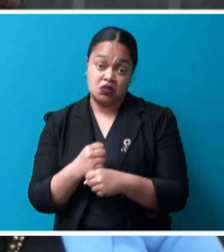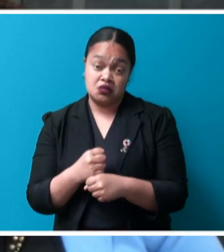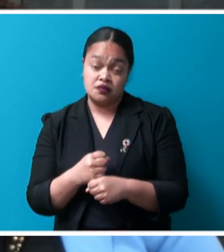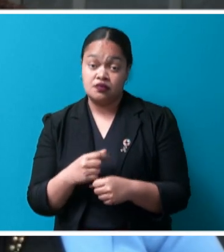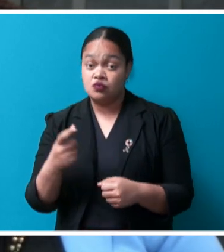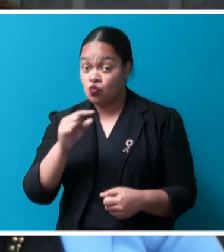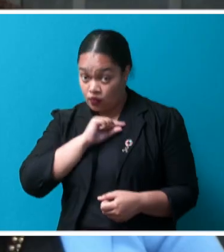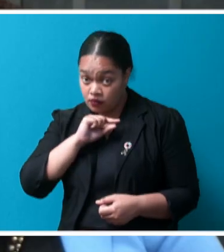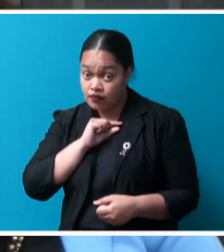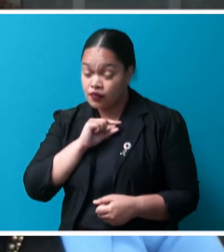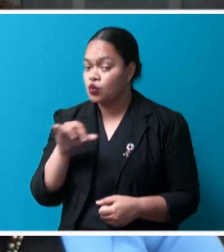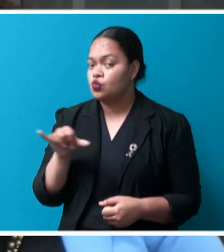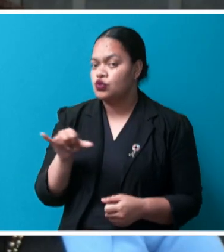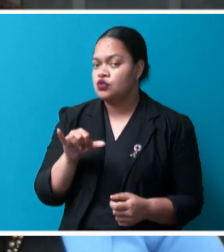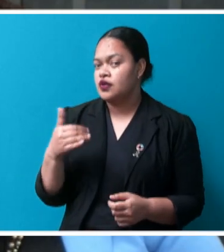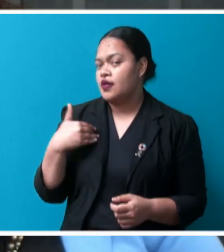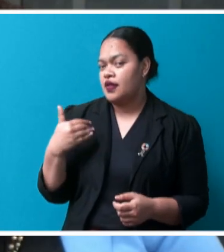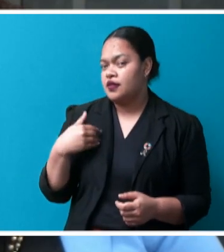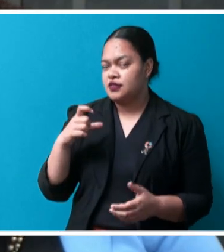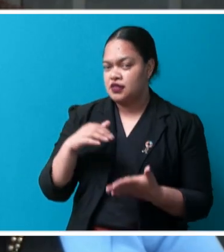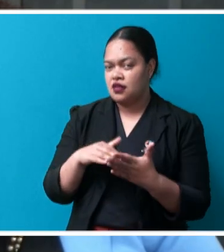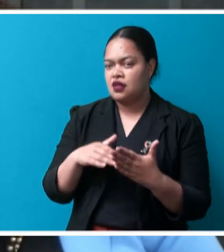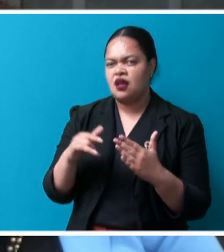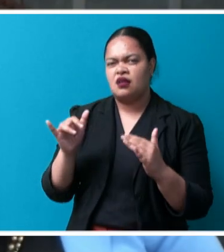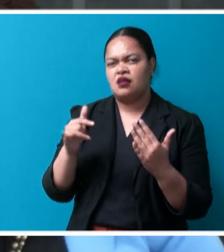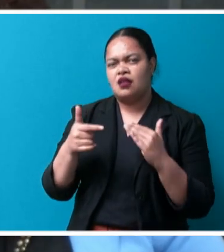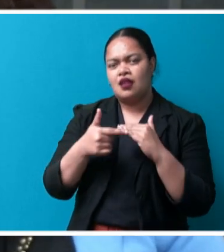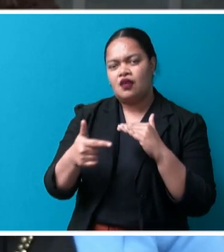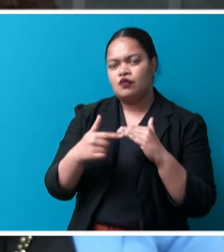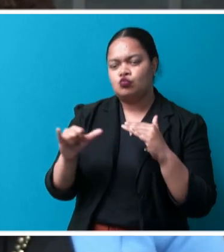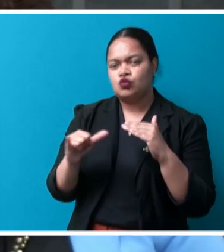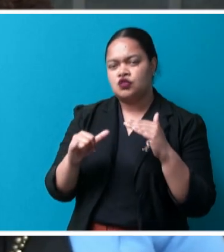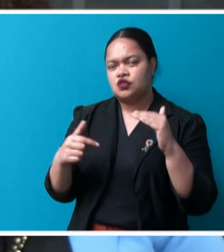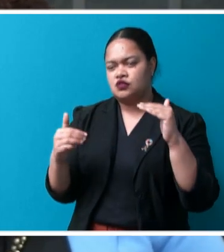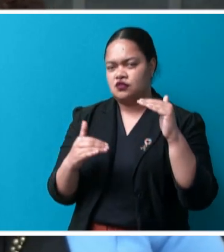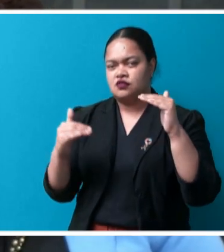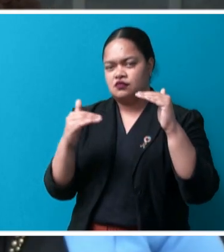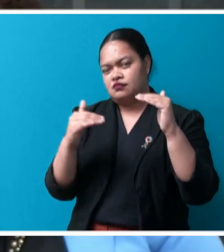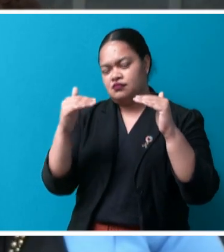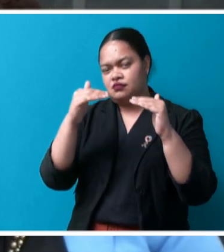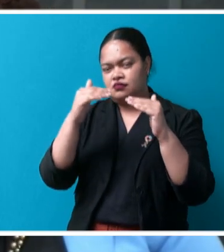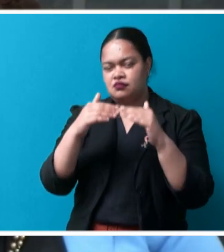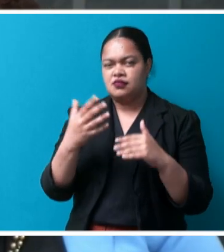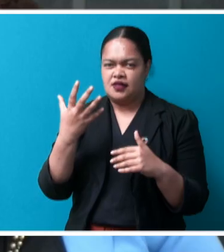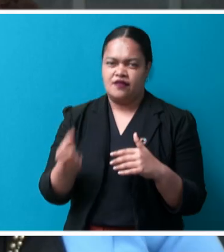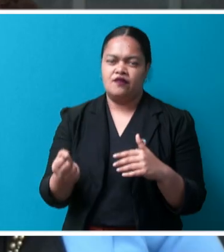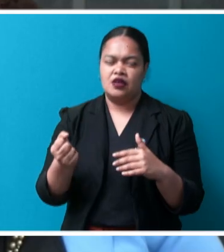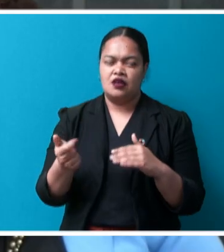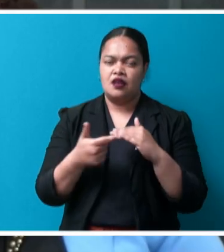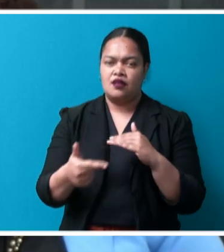which health centre level it is upgraded to. So in terms of the grades of health centres,